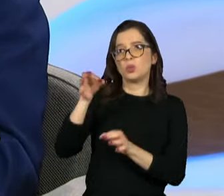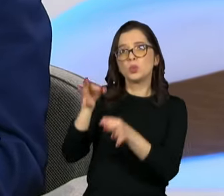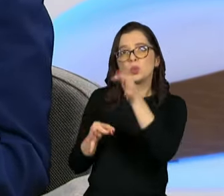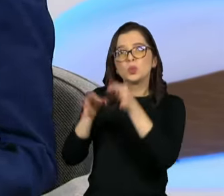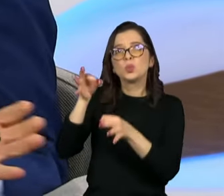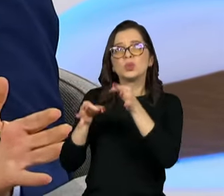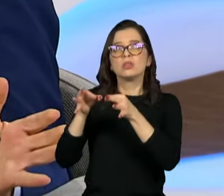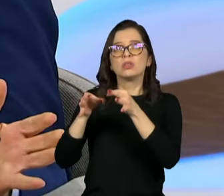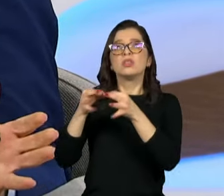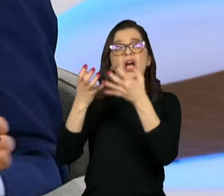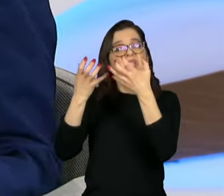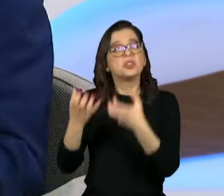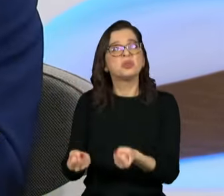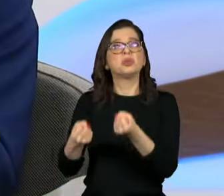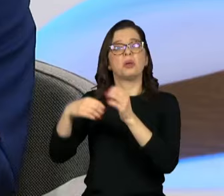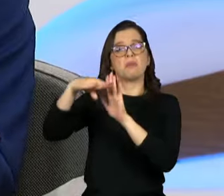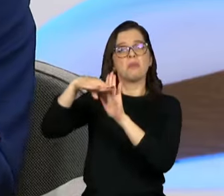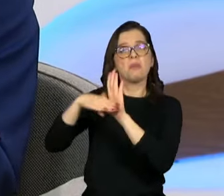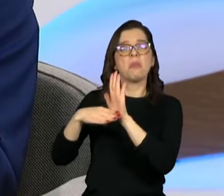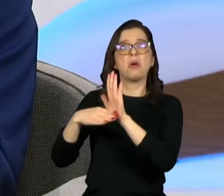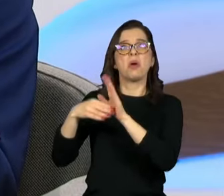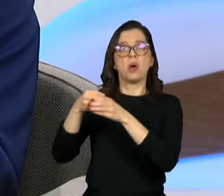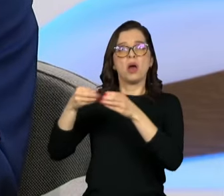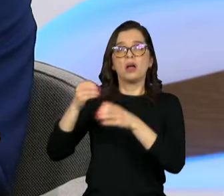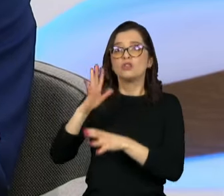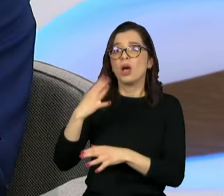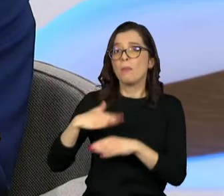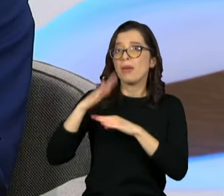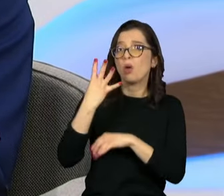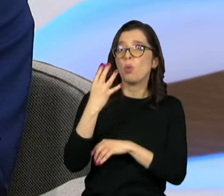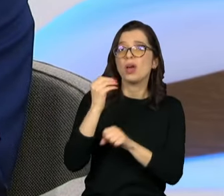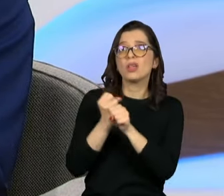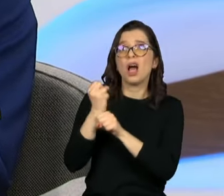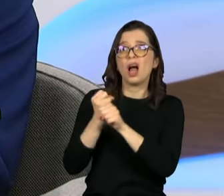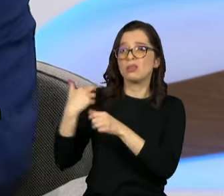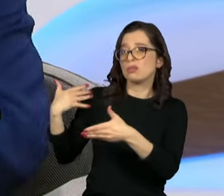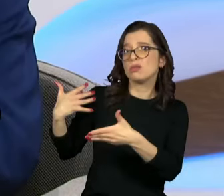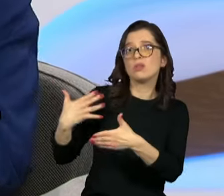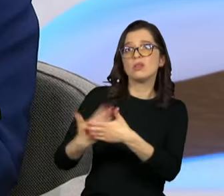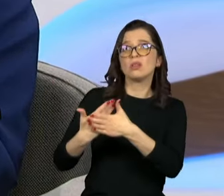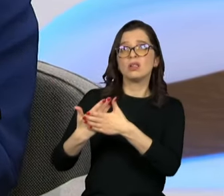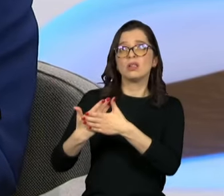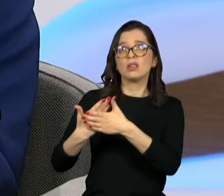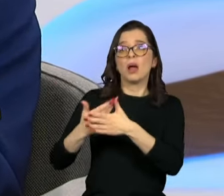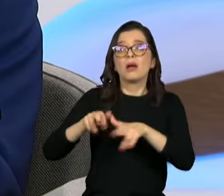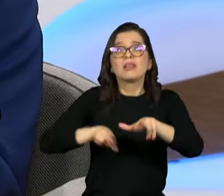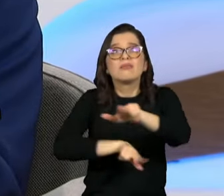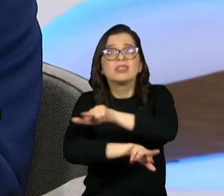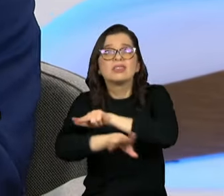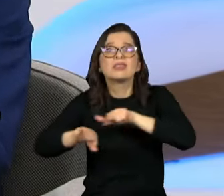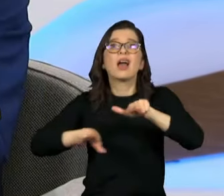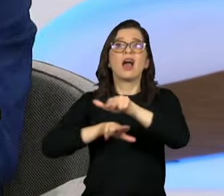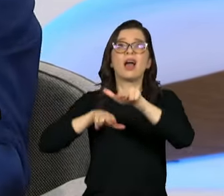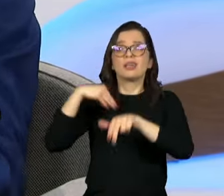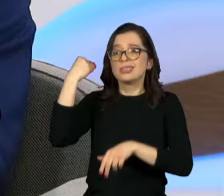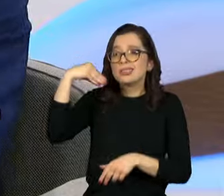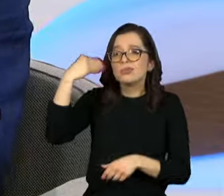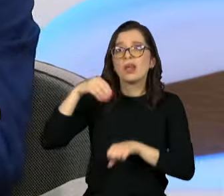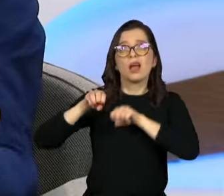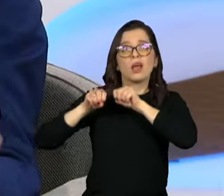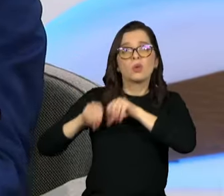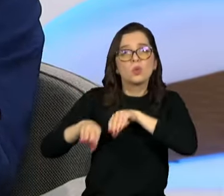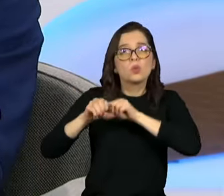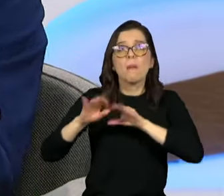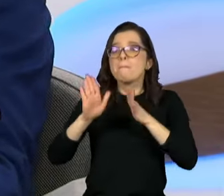Court for 40 years accepted affirmative action was in the name of diversity, making